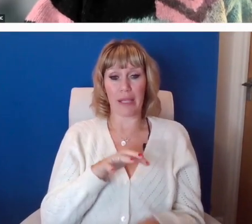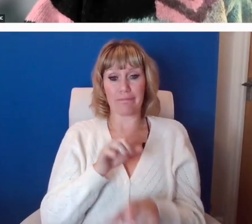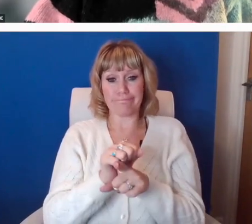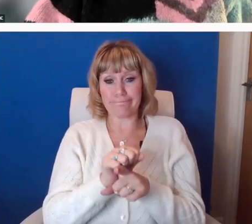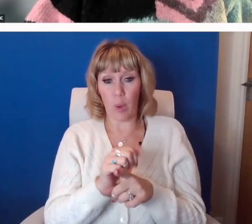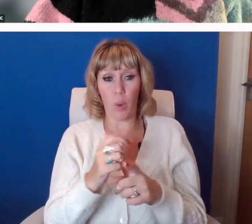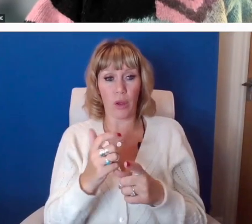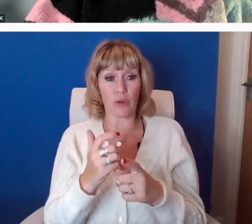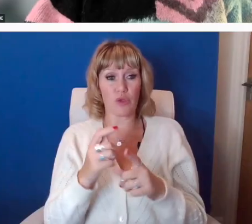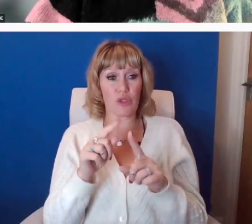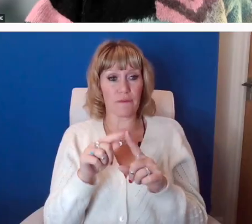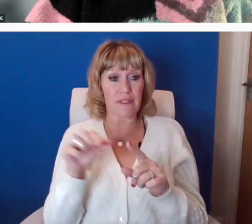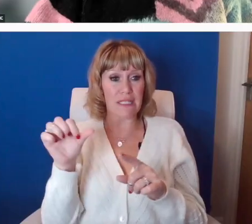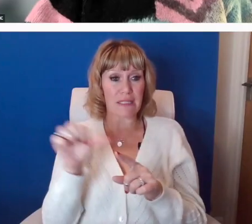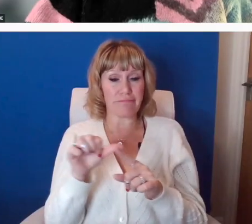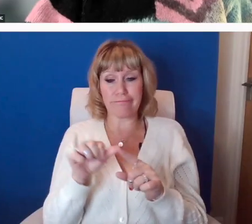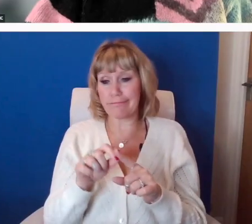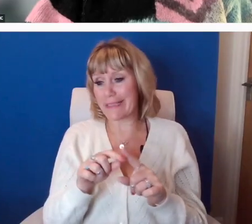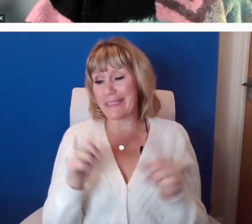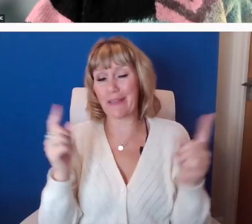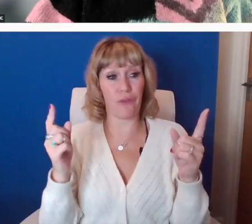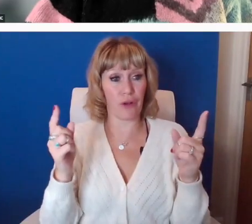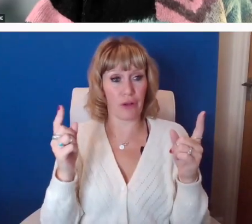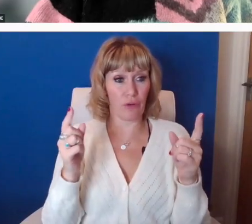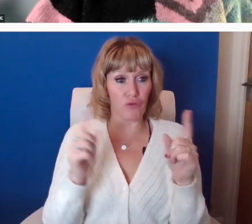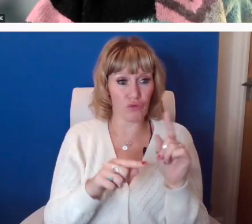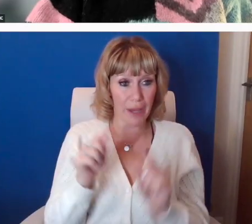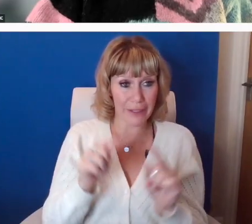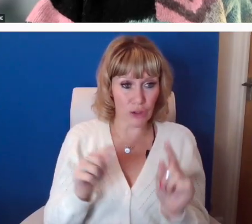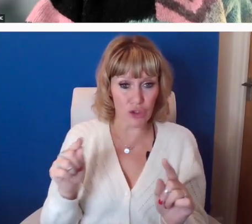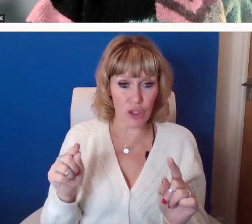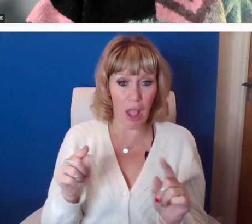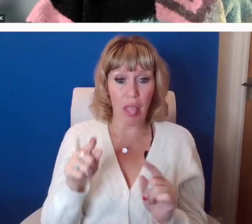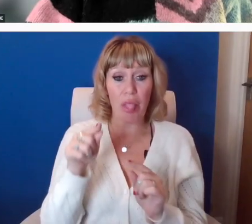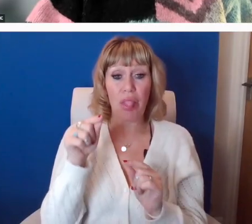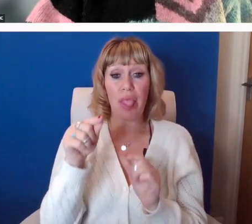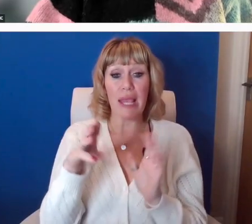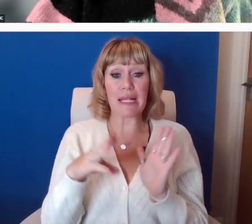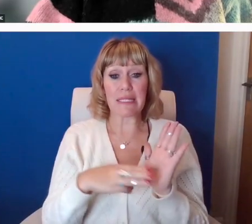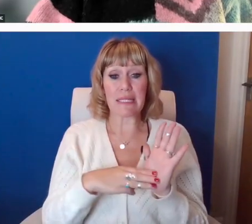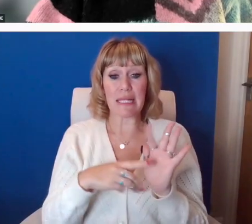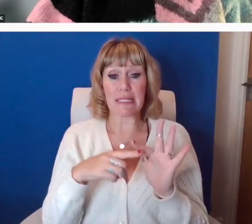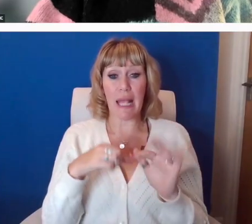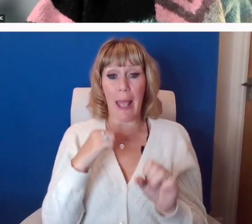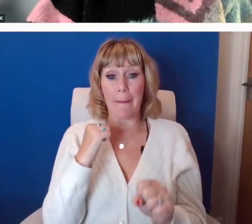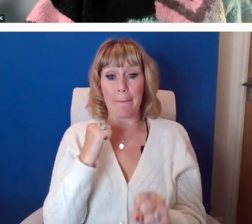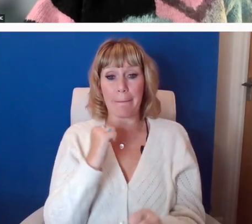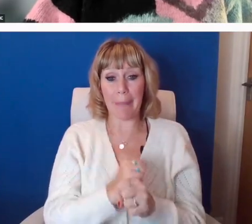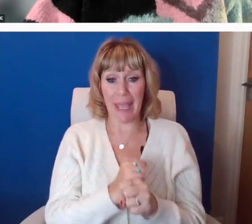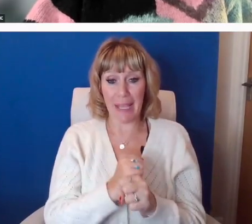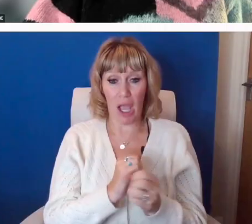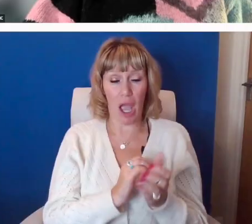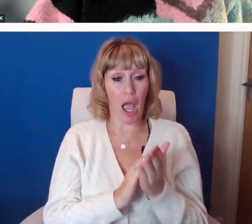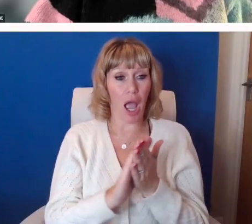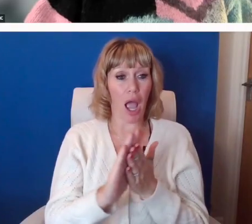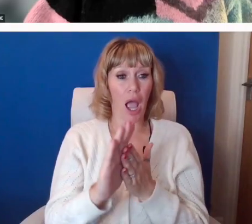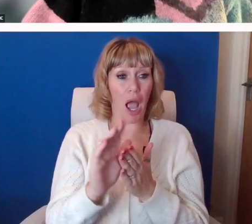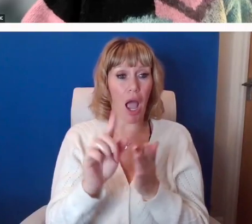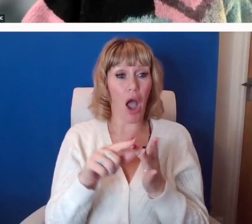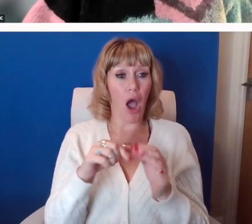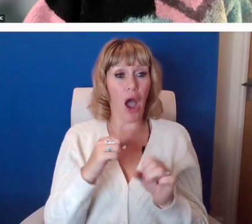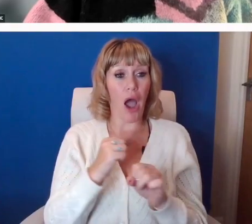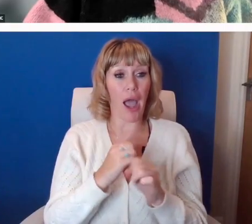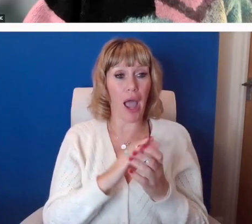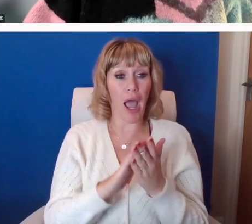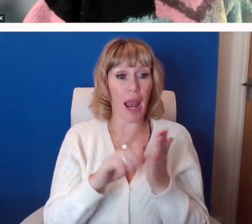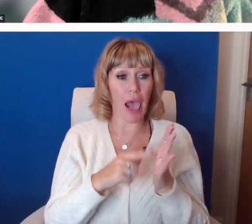often. Now, this is Meg Hyland's We'll Never Know What Happened, which I think has echoes